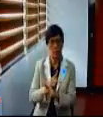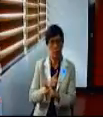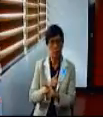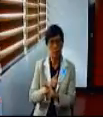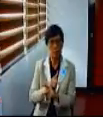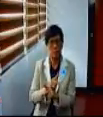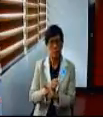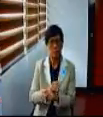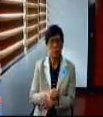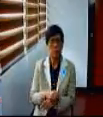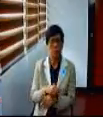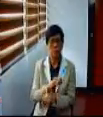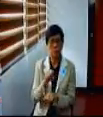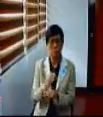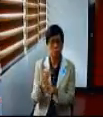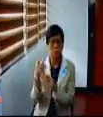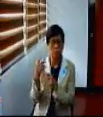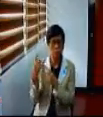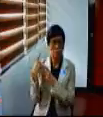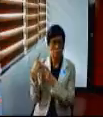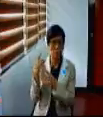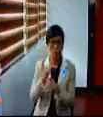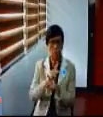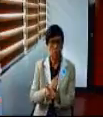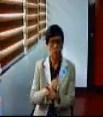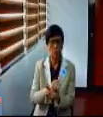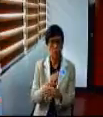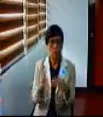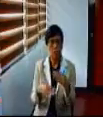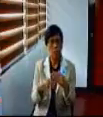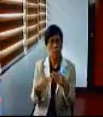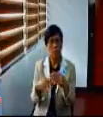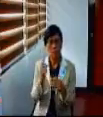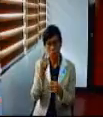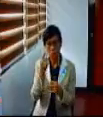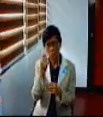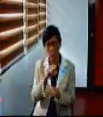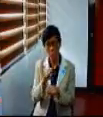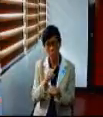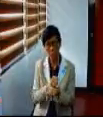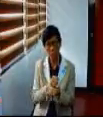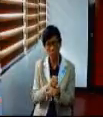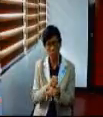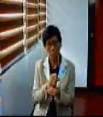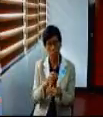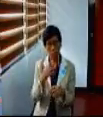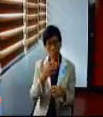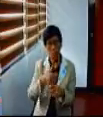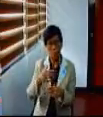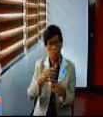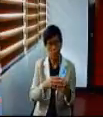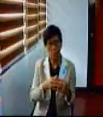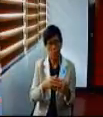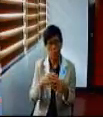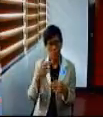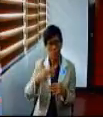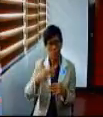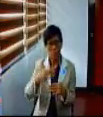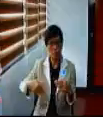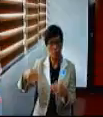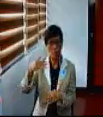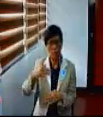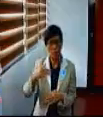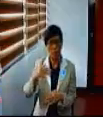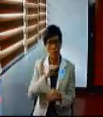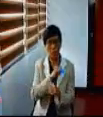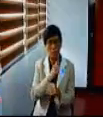the state duty to protect is based on the understanding that the state is the ultimate authority for protecting everyone in